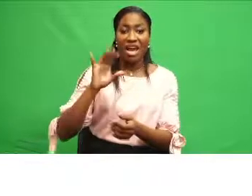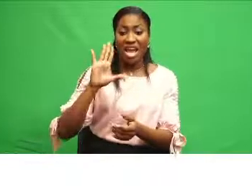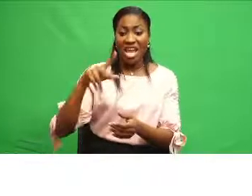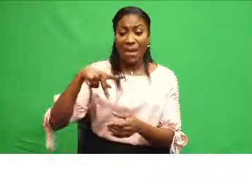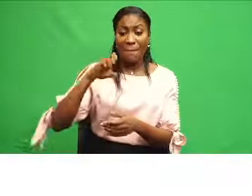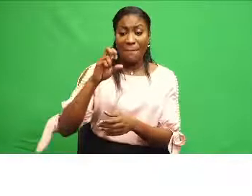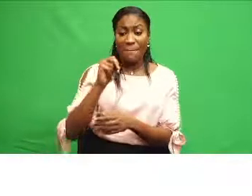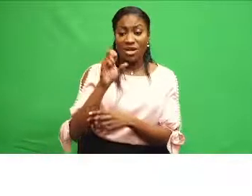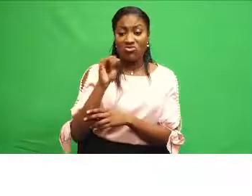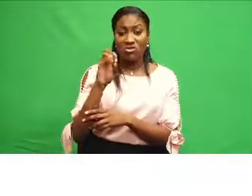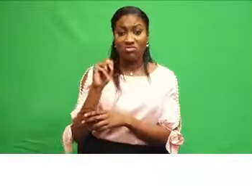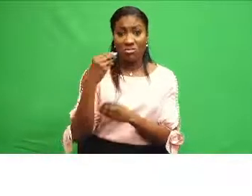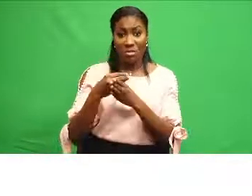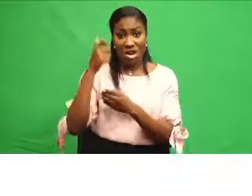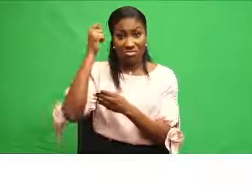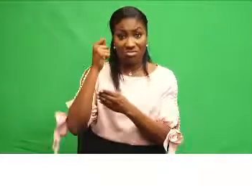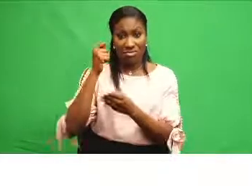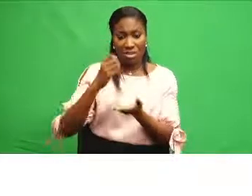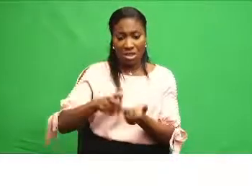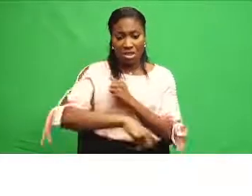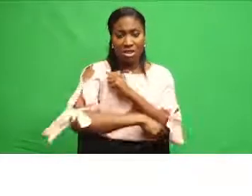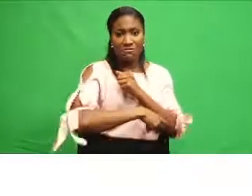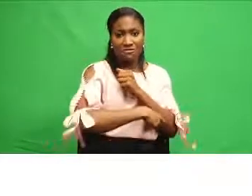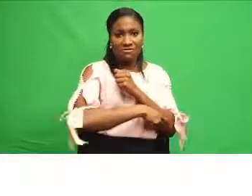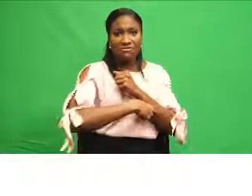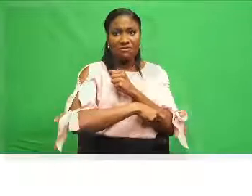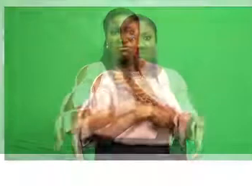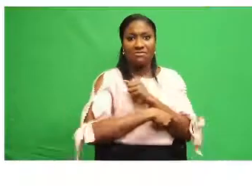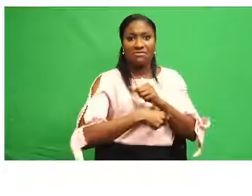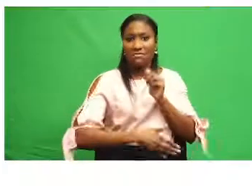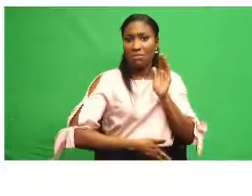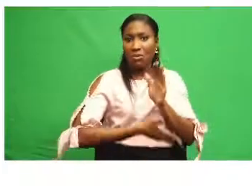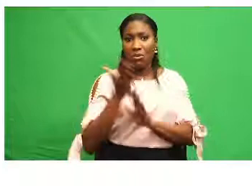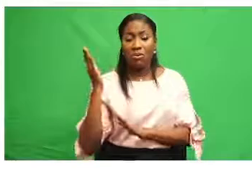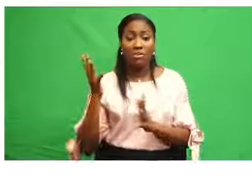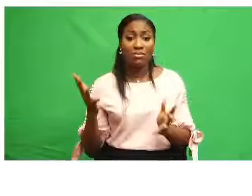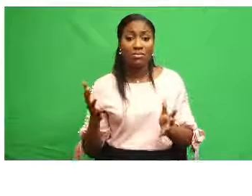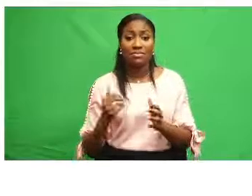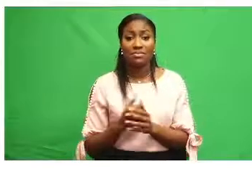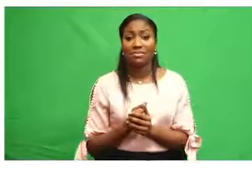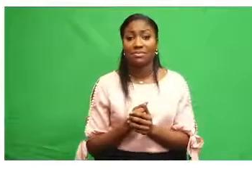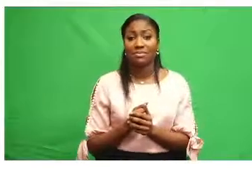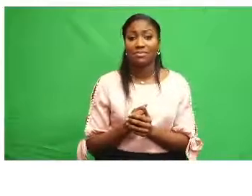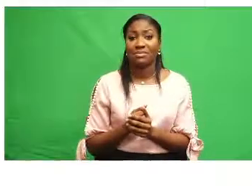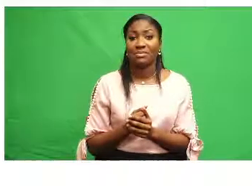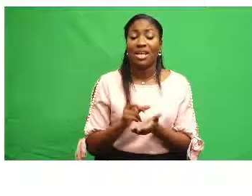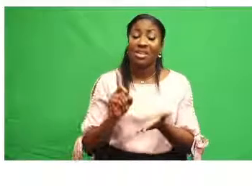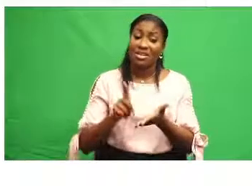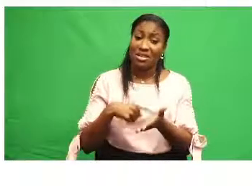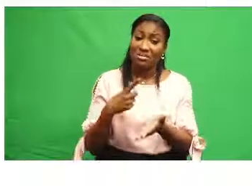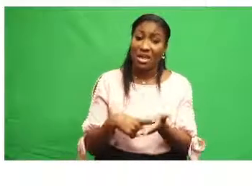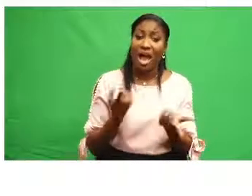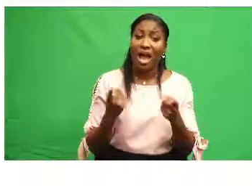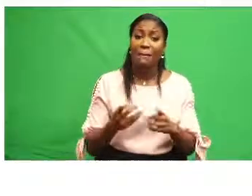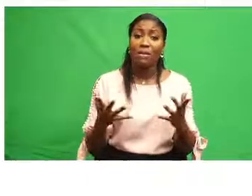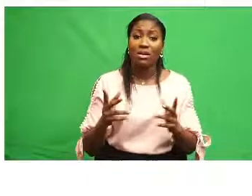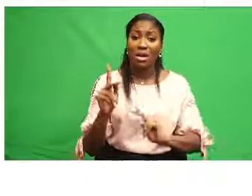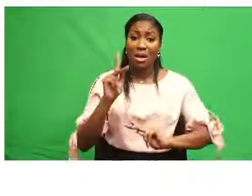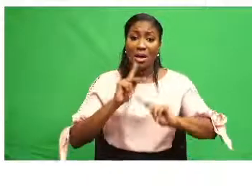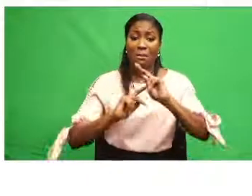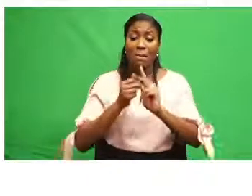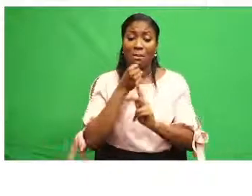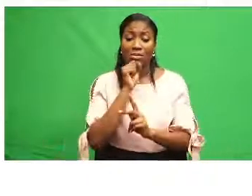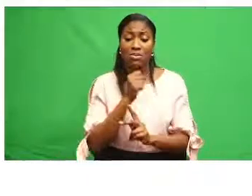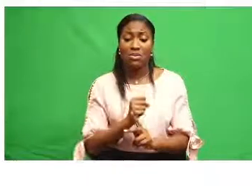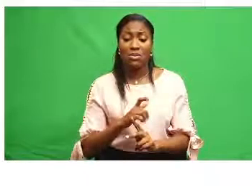thing. Loss of trust and an increased skepticism of everyone. So you have these psychological impacts as well. Feelings